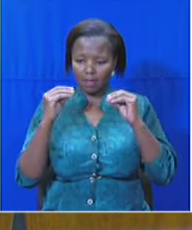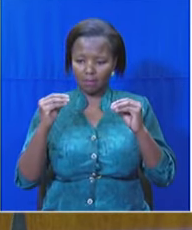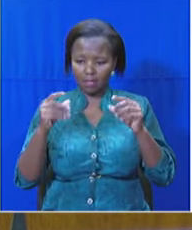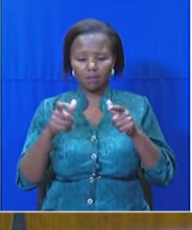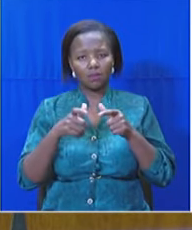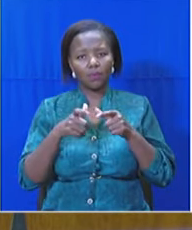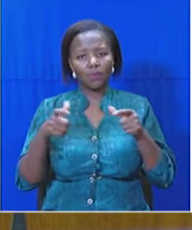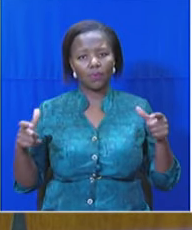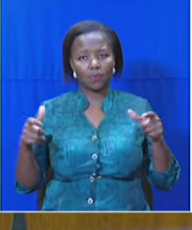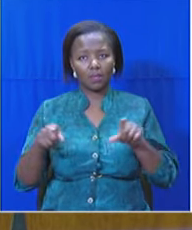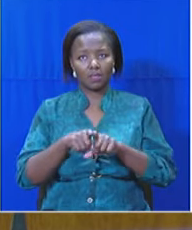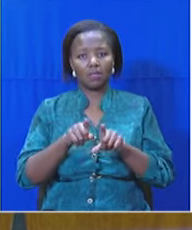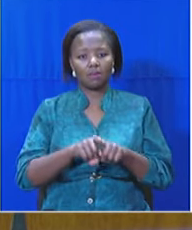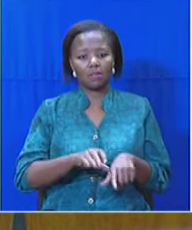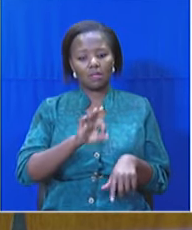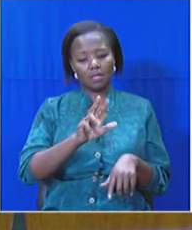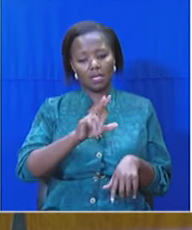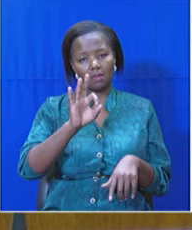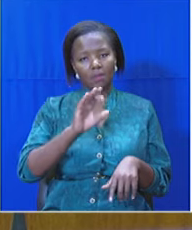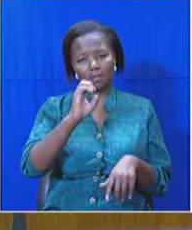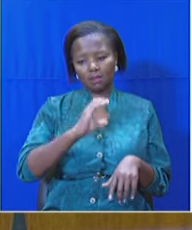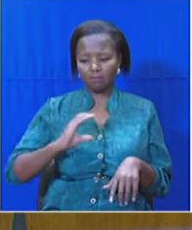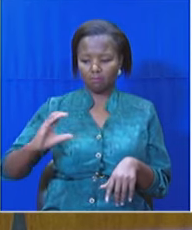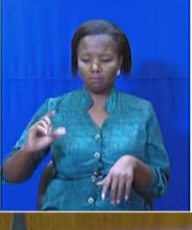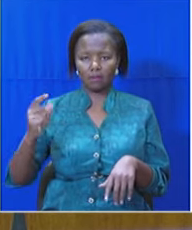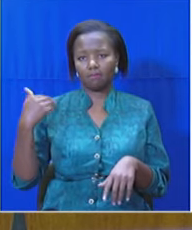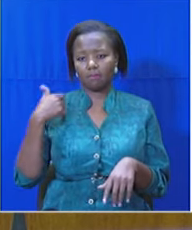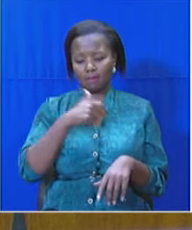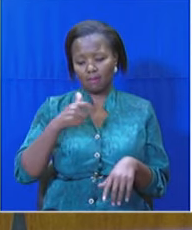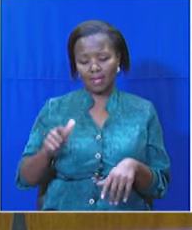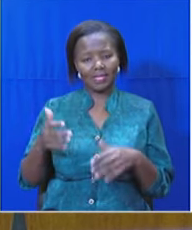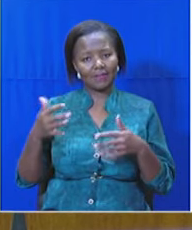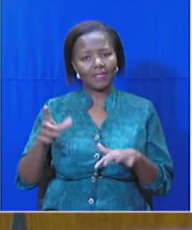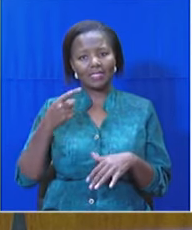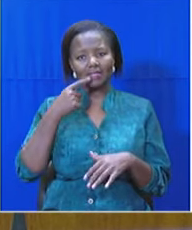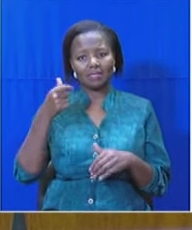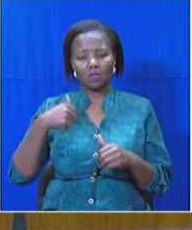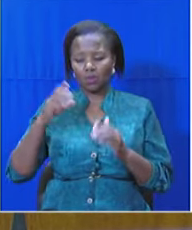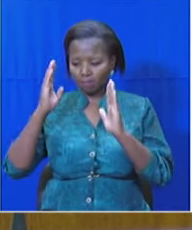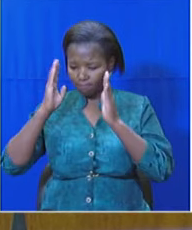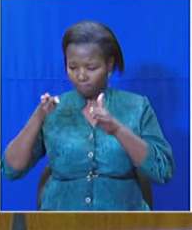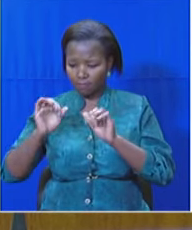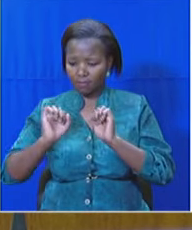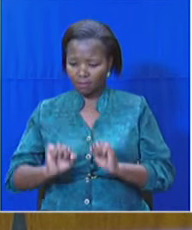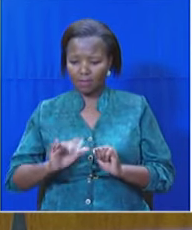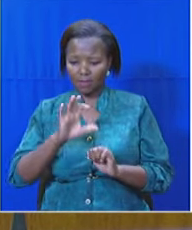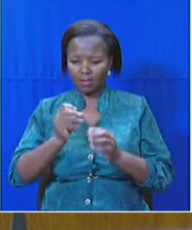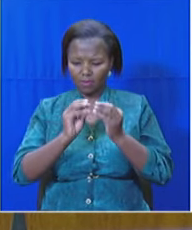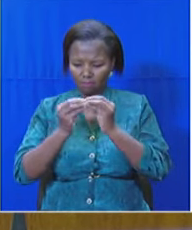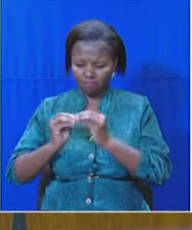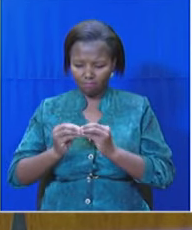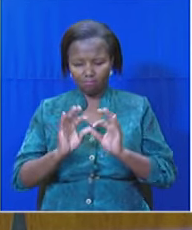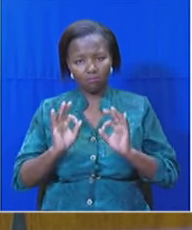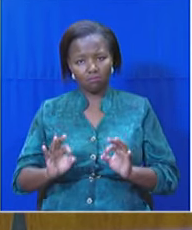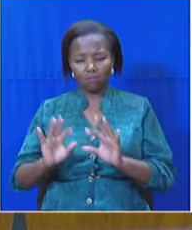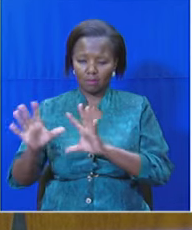announced by His Excellency the President, with a specific focus on the commodities produced in the agri-park aligned